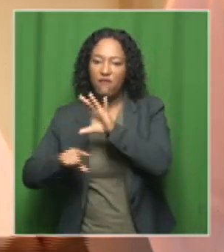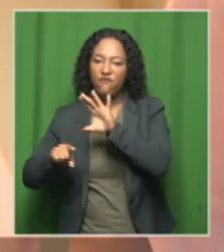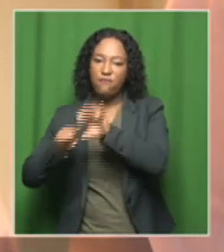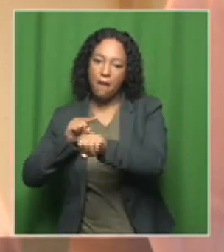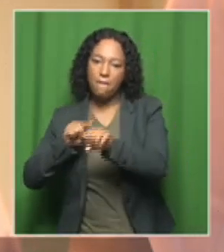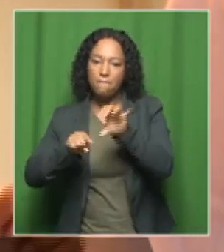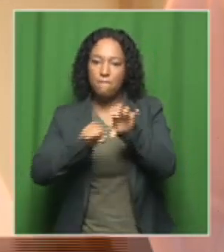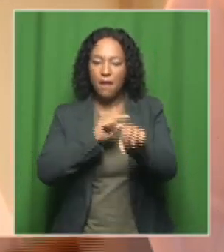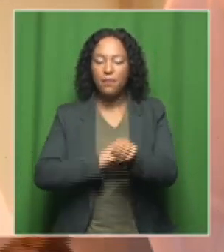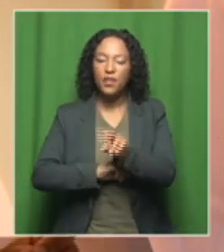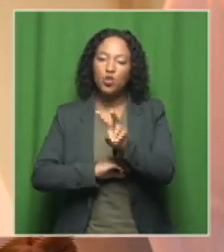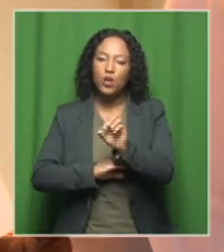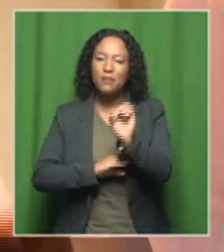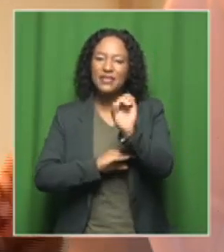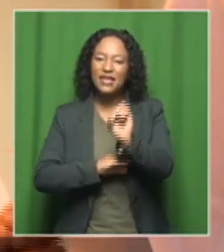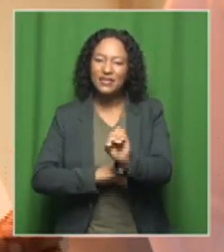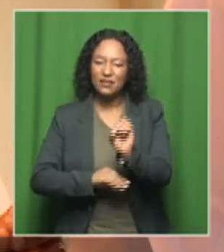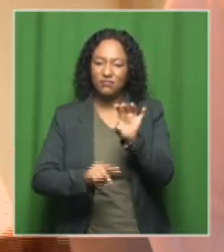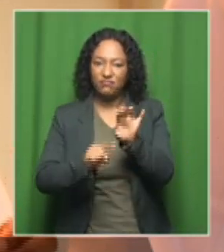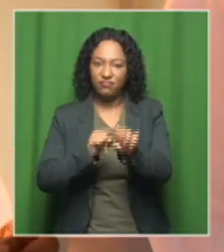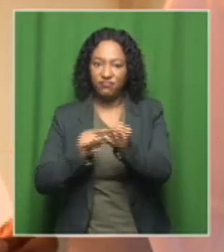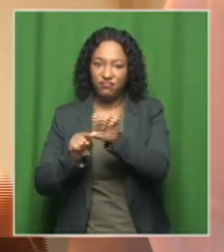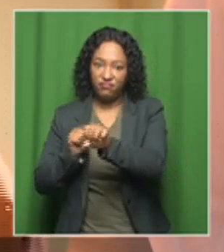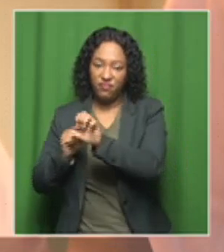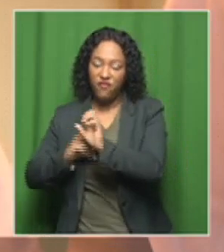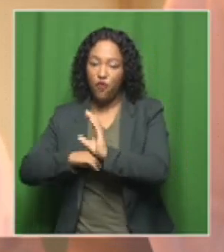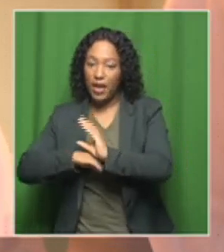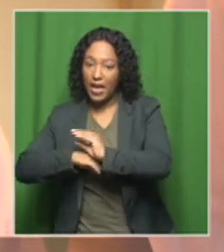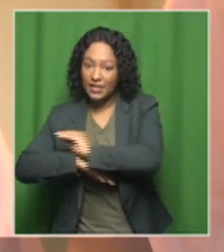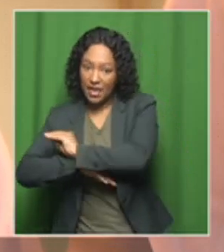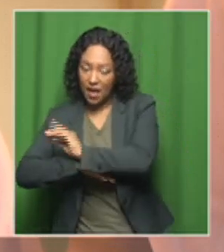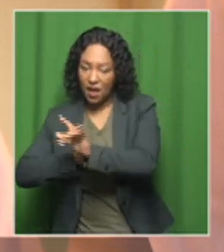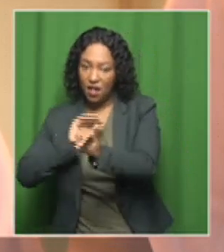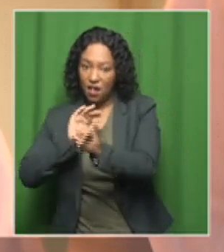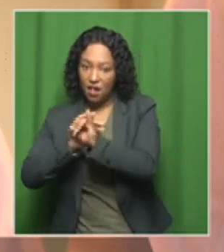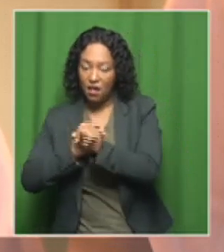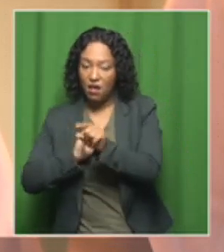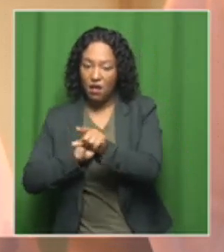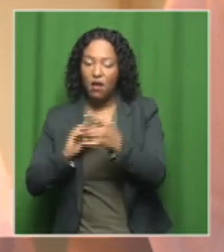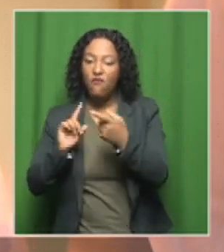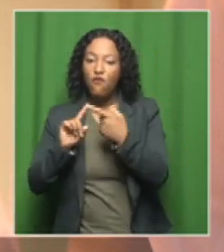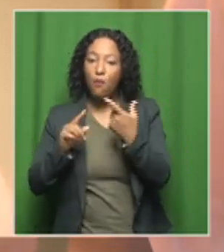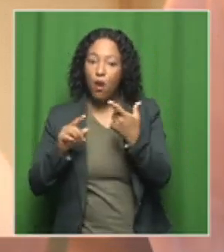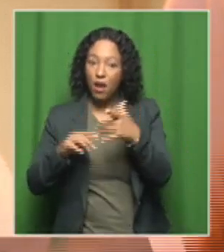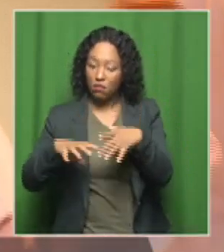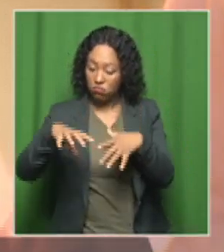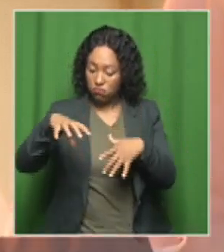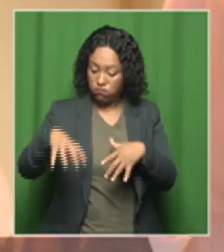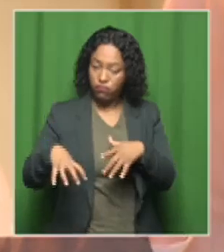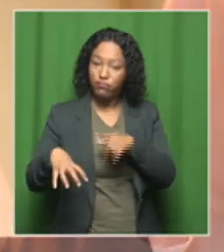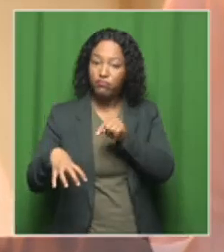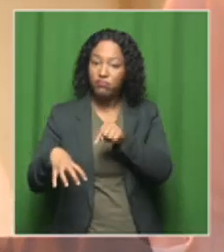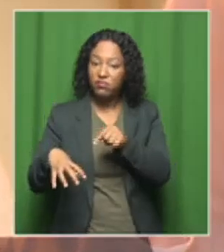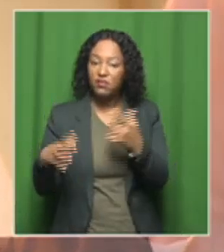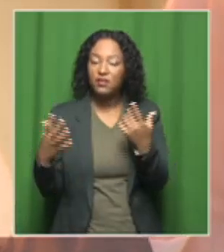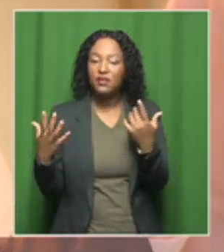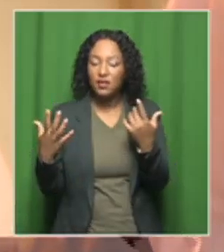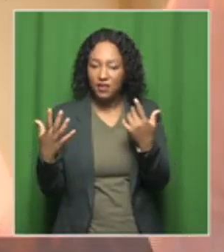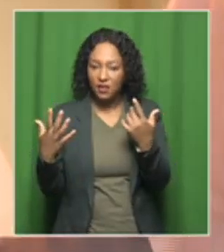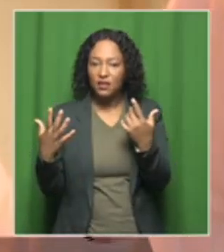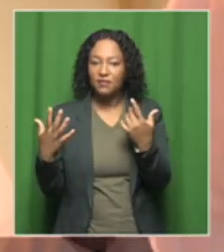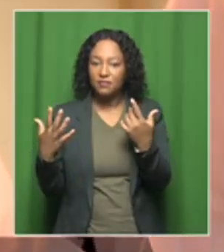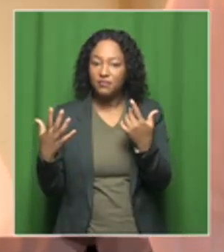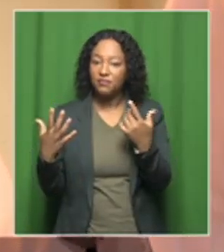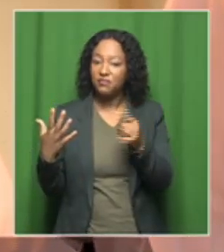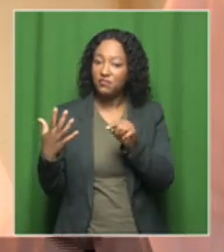that uses this such type of technology comes from this facility. They are going to take the moly out now, and